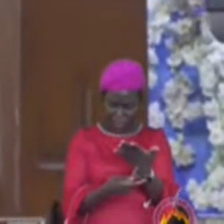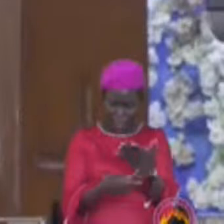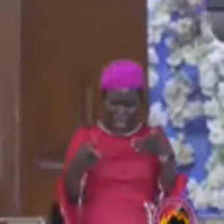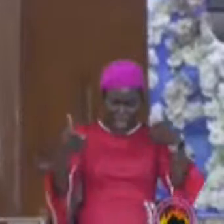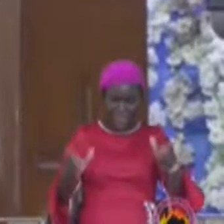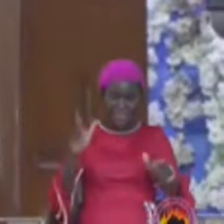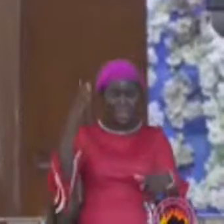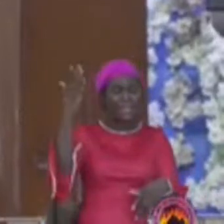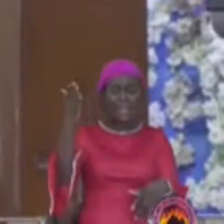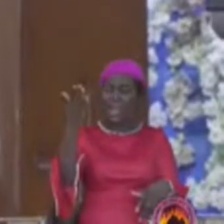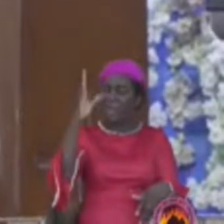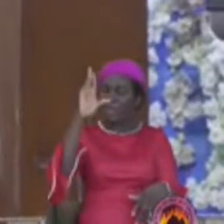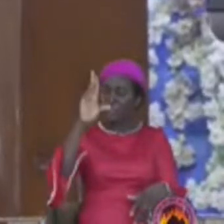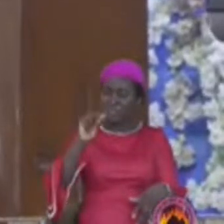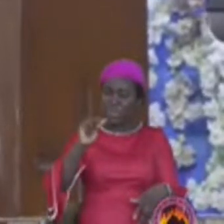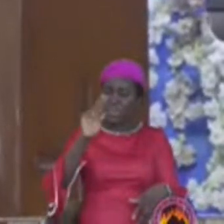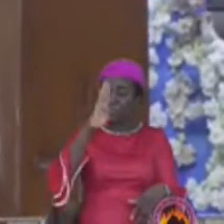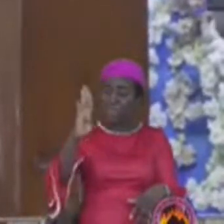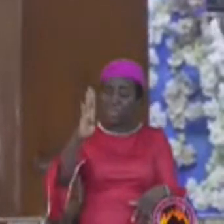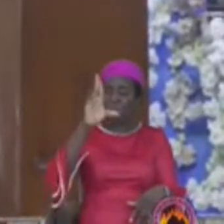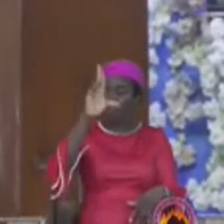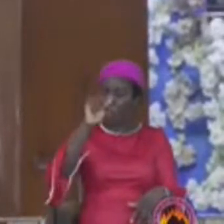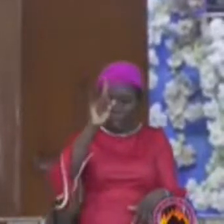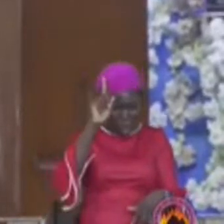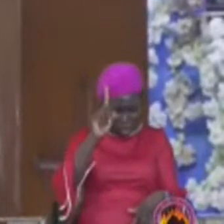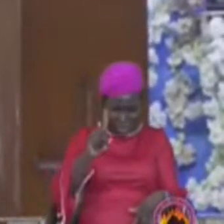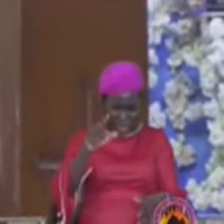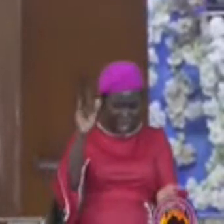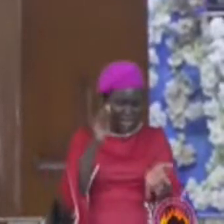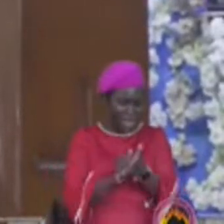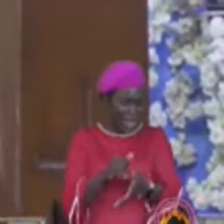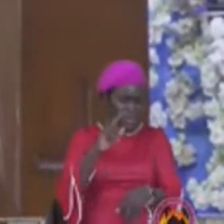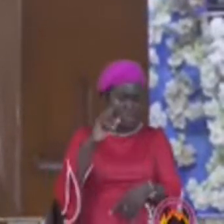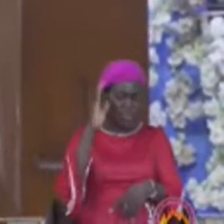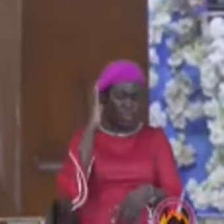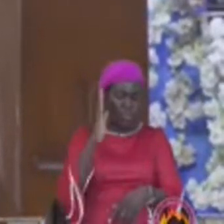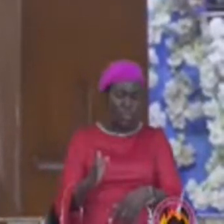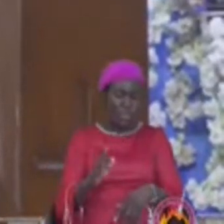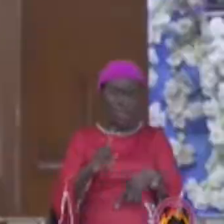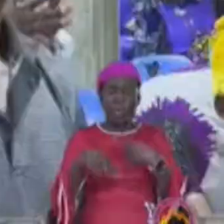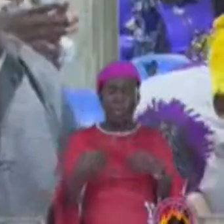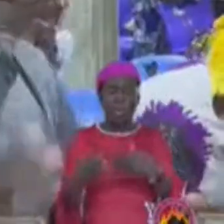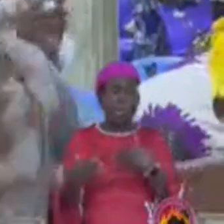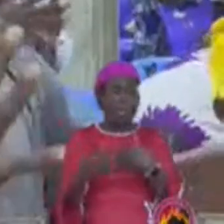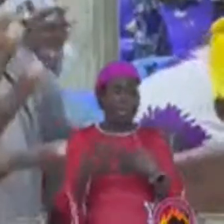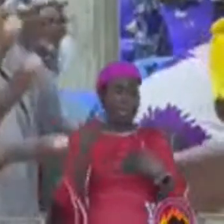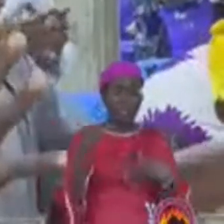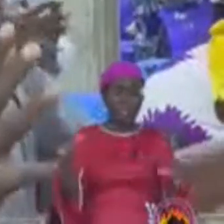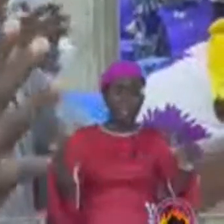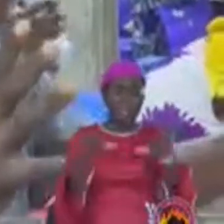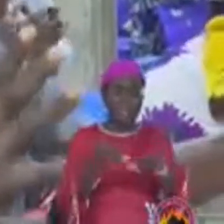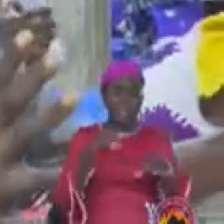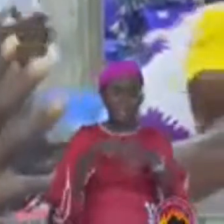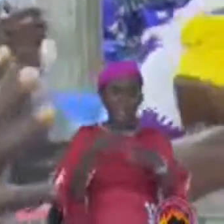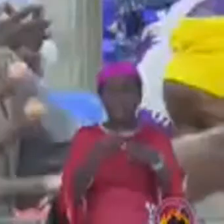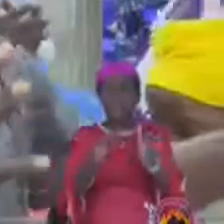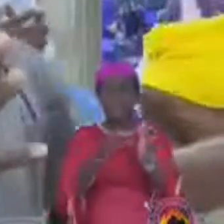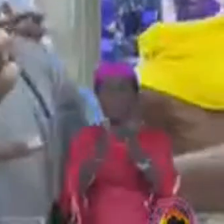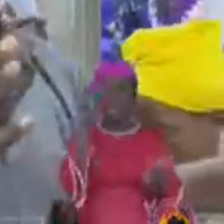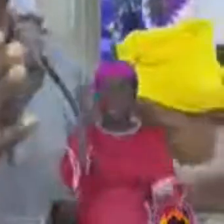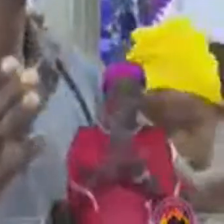let there be no one who will depart from this program with a plastic experience.